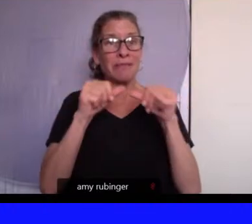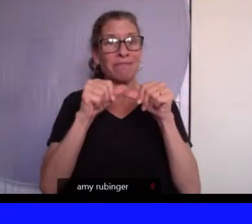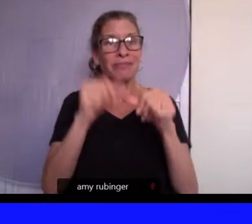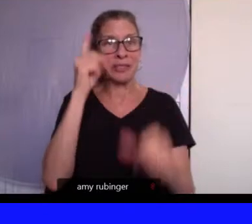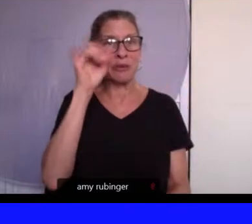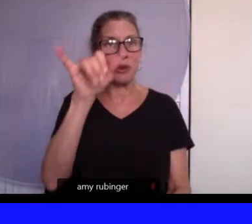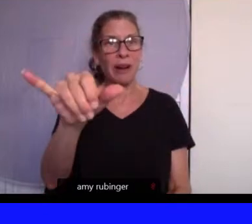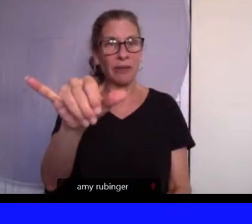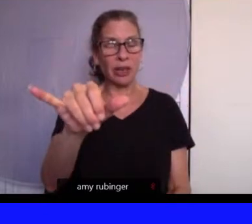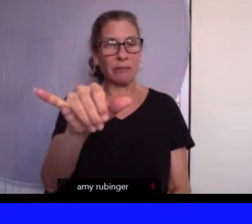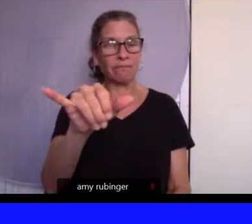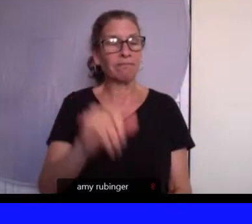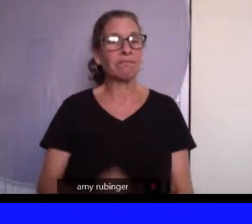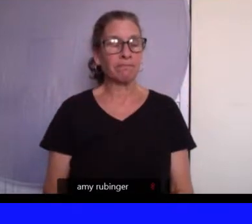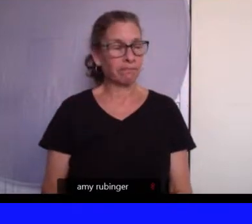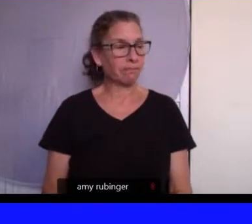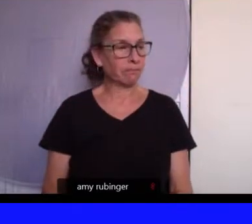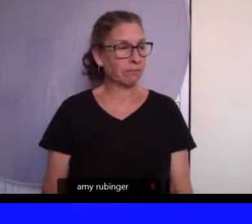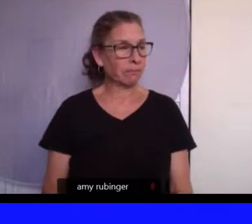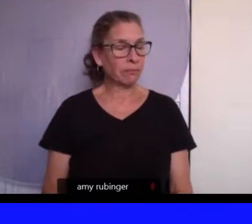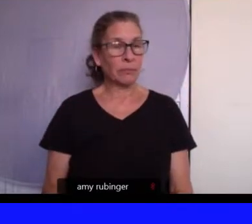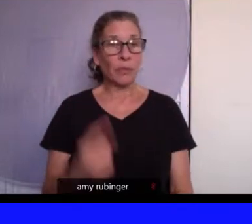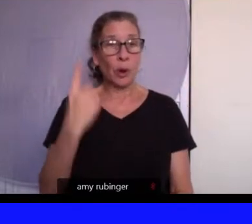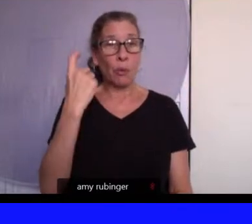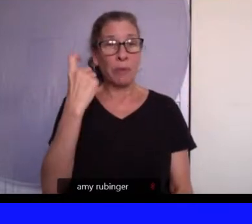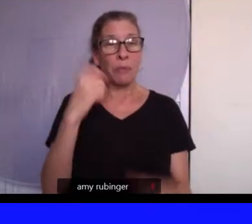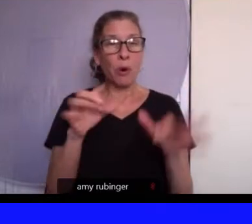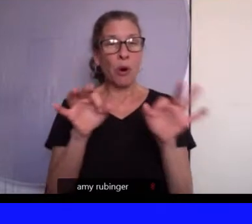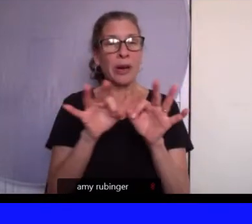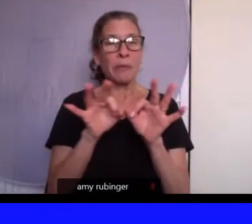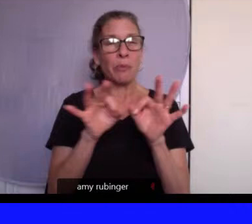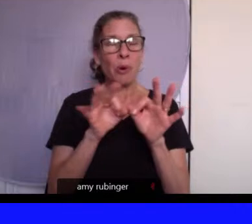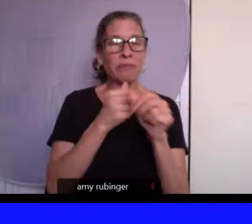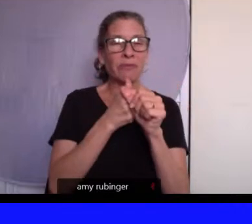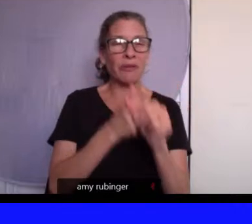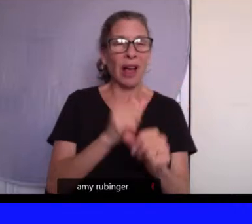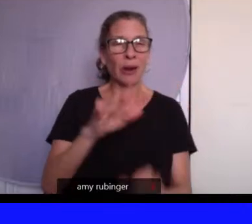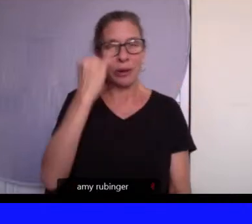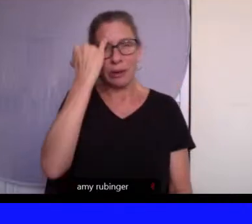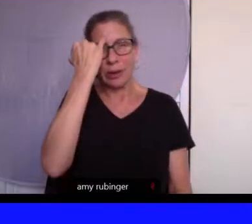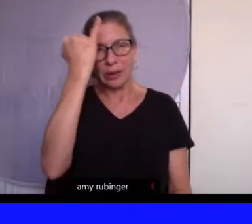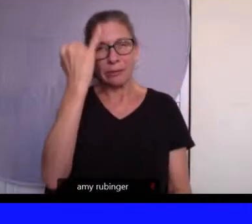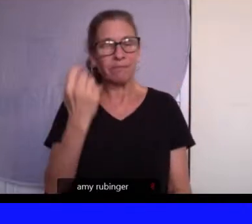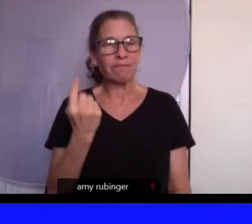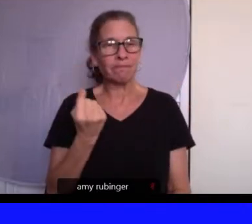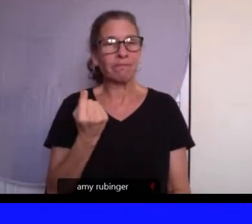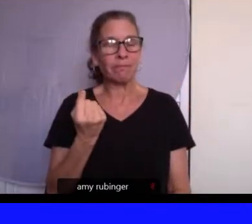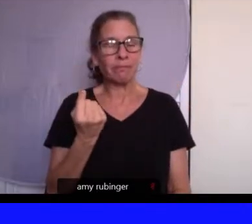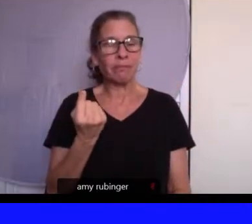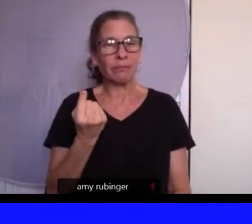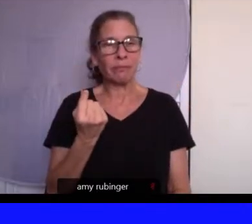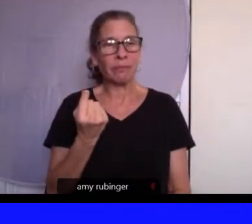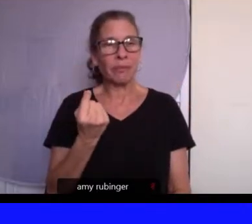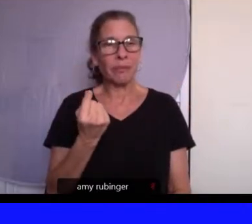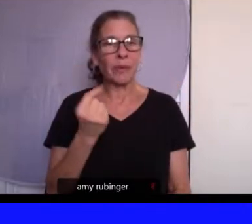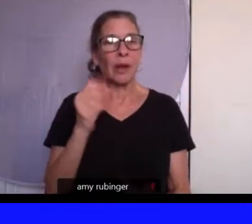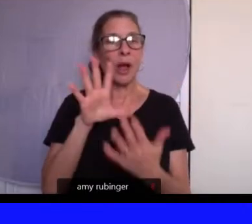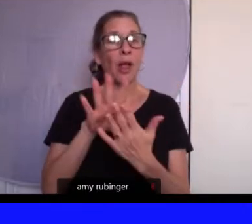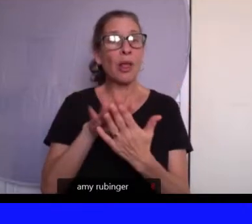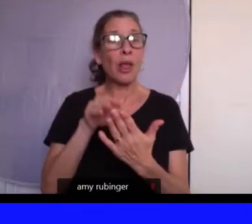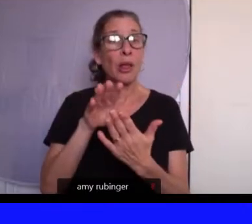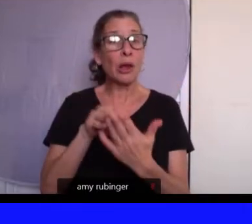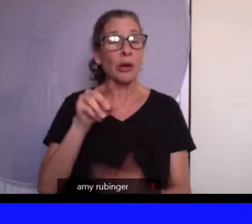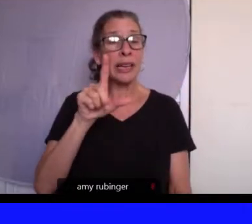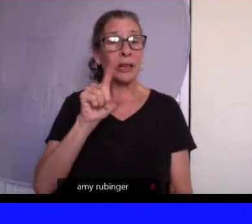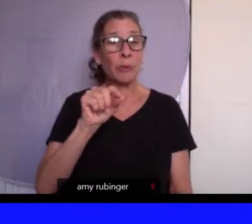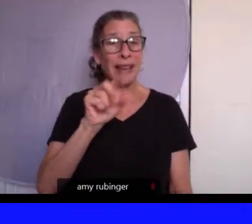ones. And the speed and nimbleness with which we get an alert of someone being admitted to the hospital for that second